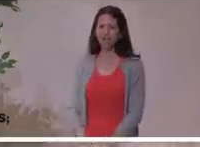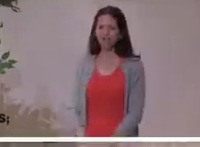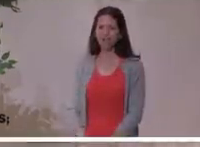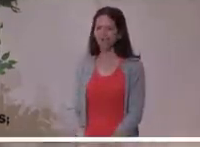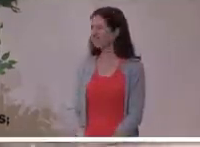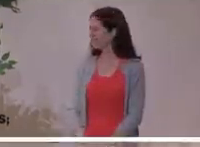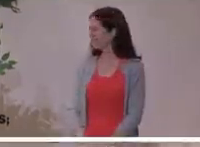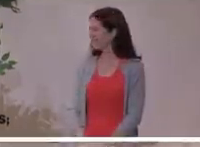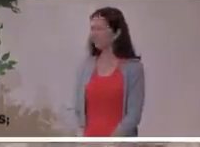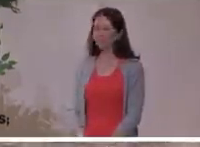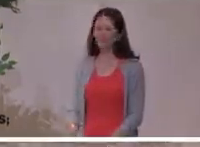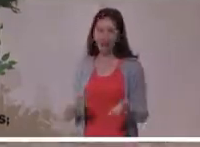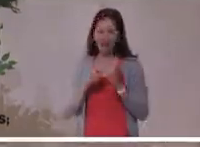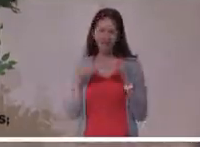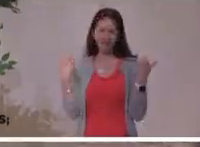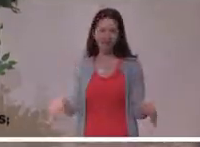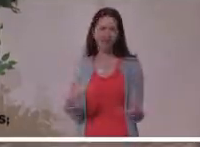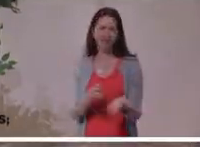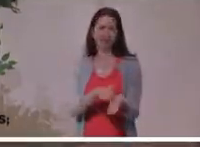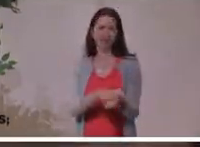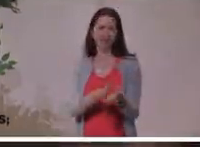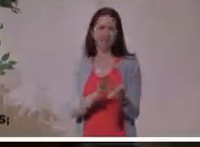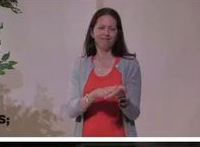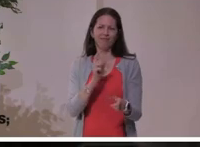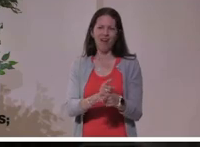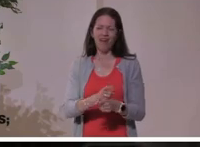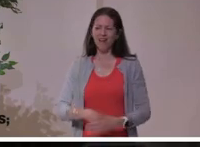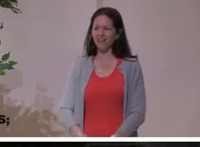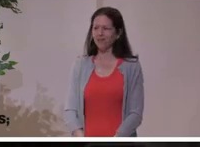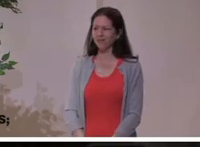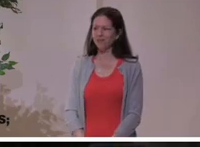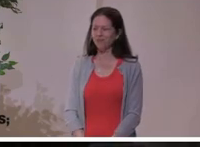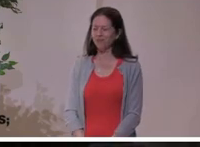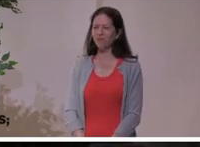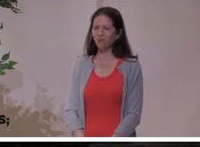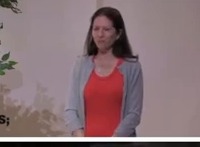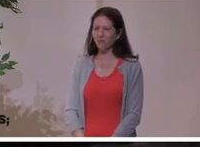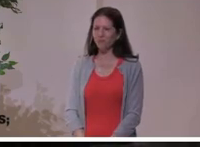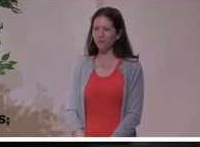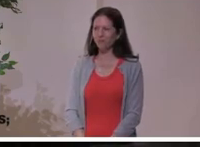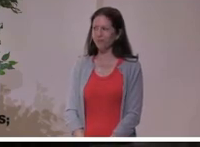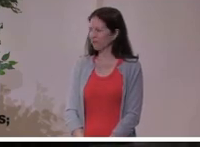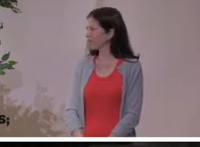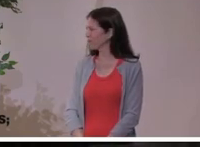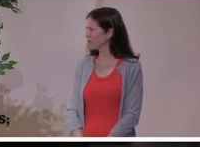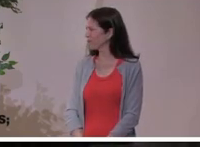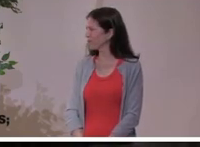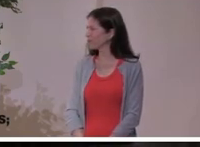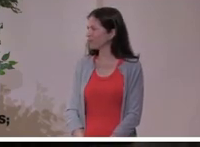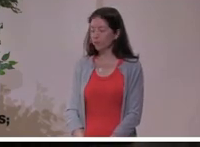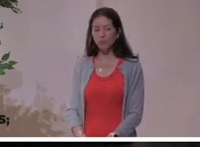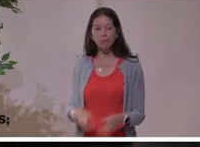Y'all can give her a bigger round of applause than that. They are eating this look. And True Face by Grace could not be here, but we're going to have a